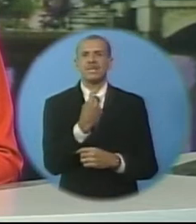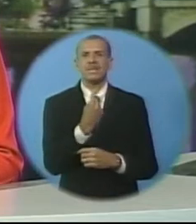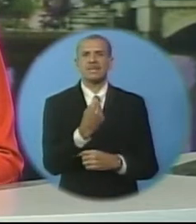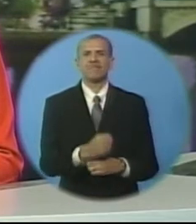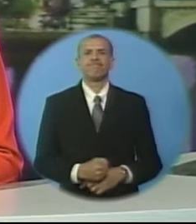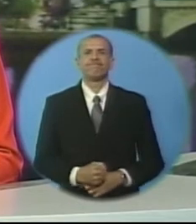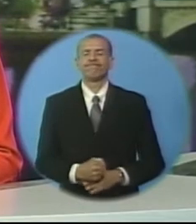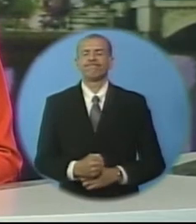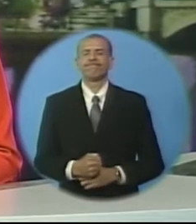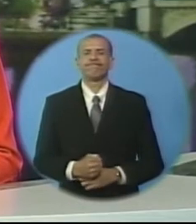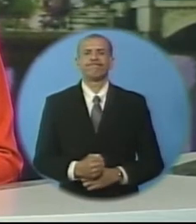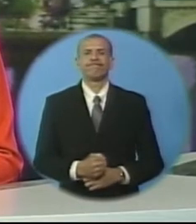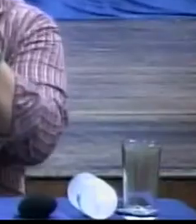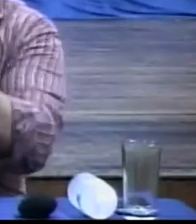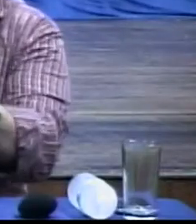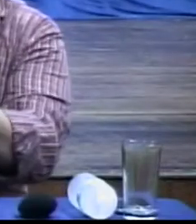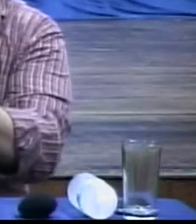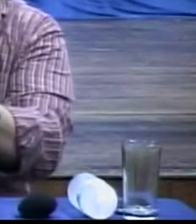miss.